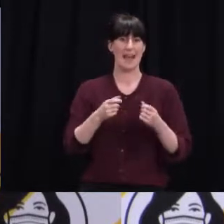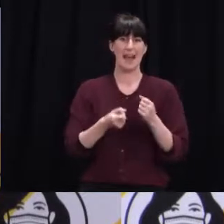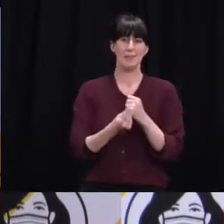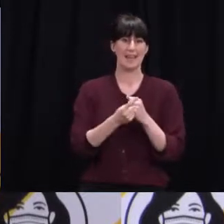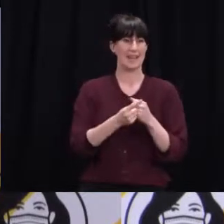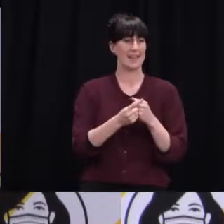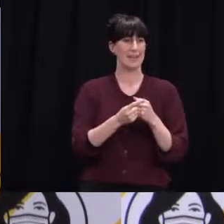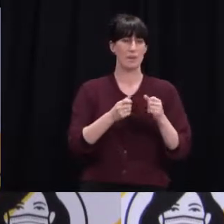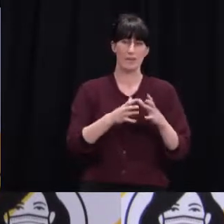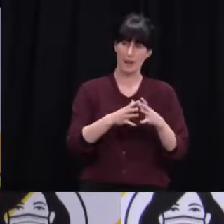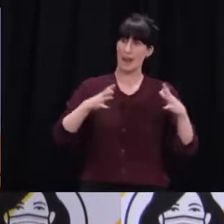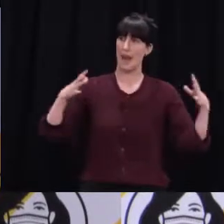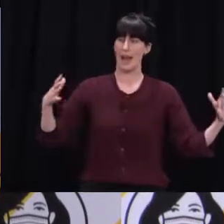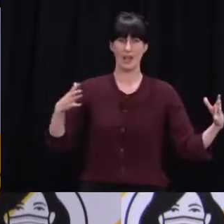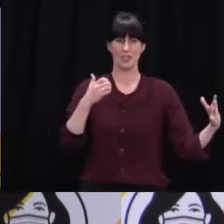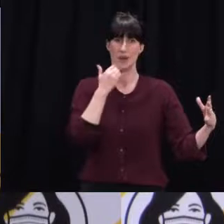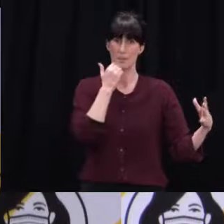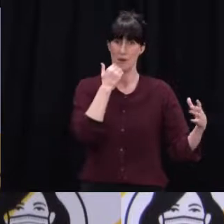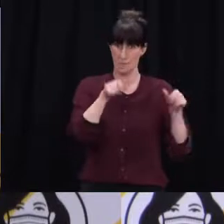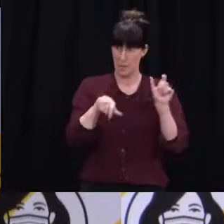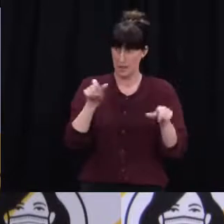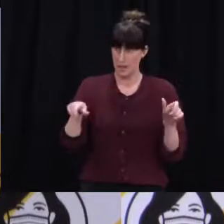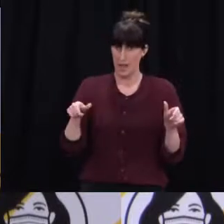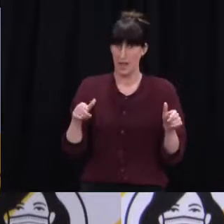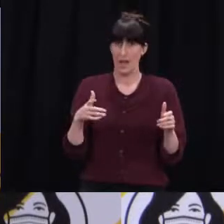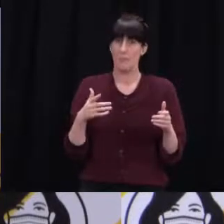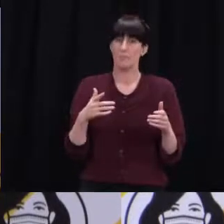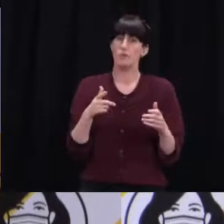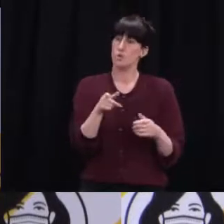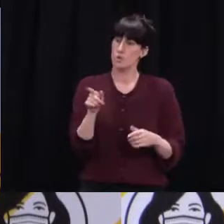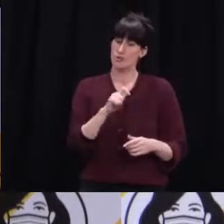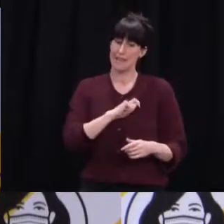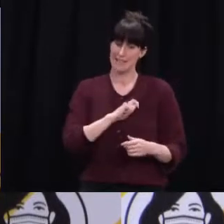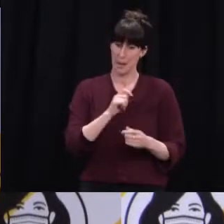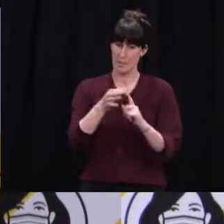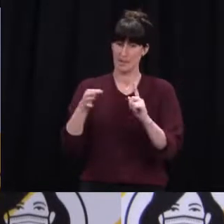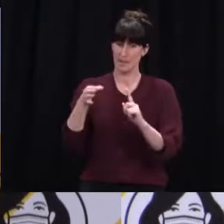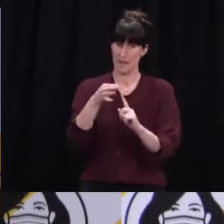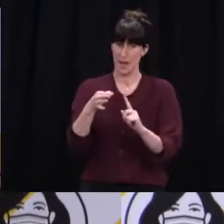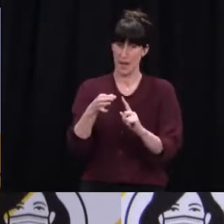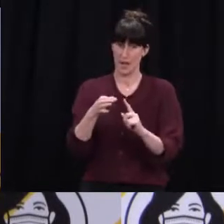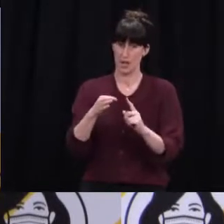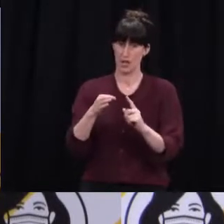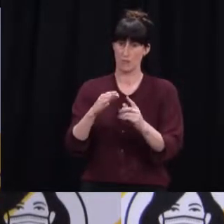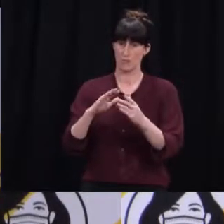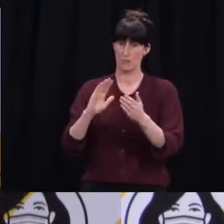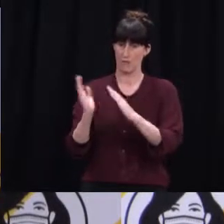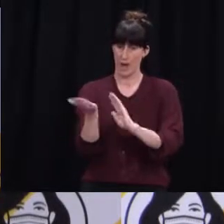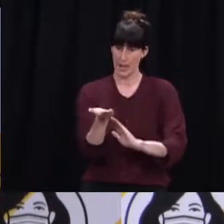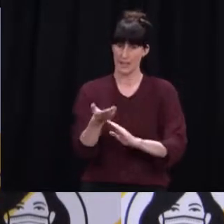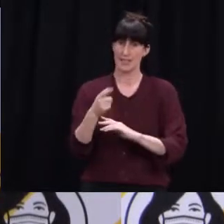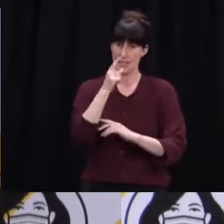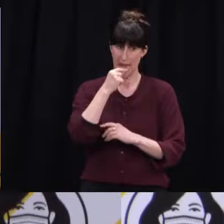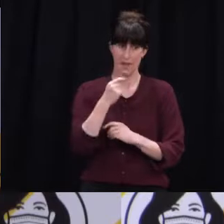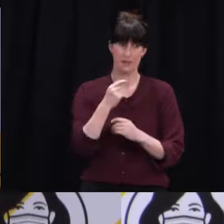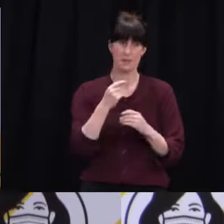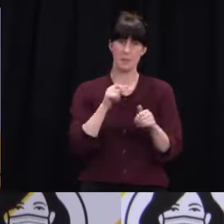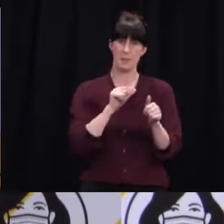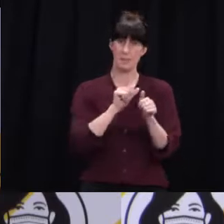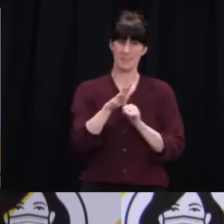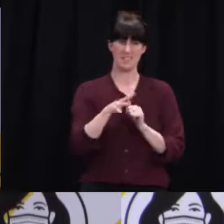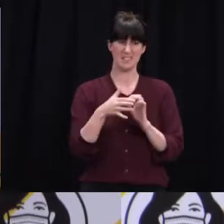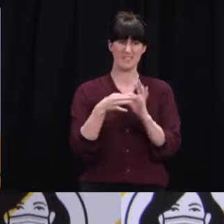enough scale and that there has been trust towards the Pacific medical providers to be able to engage with their communities in the best way